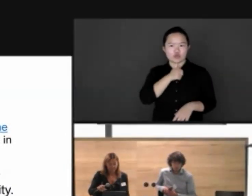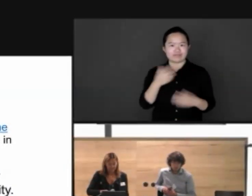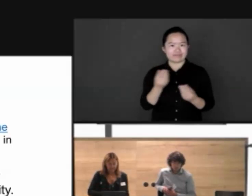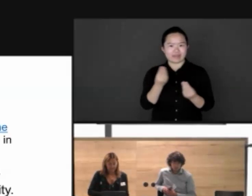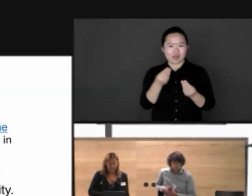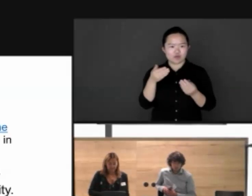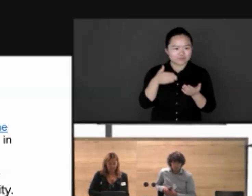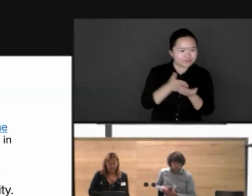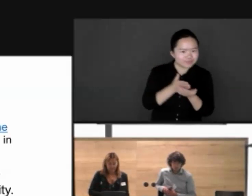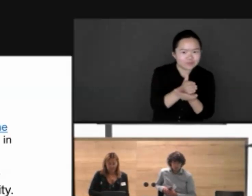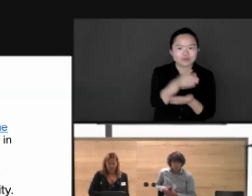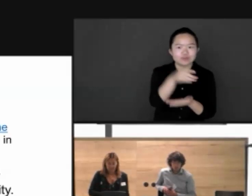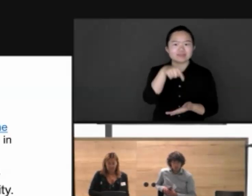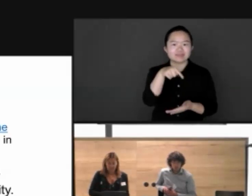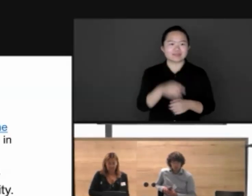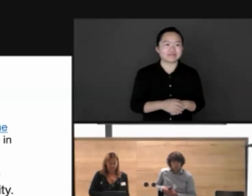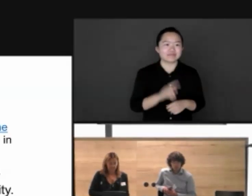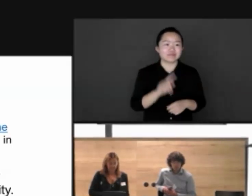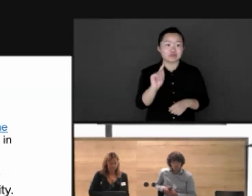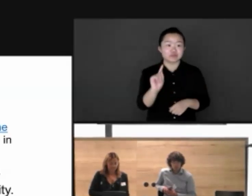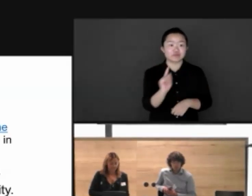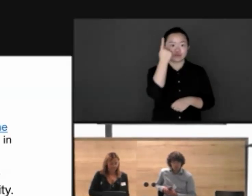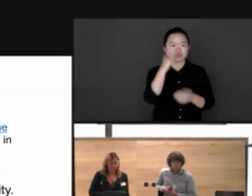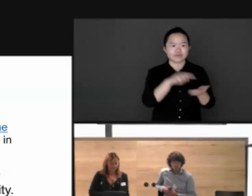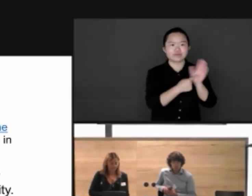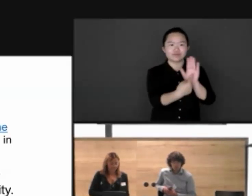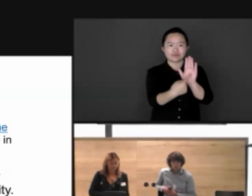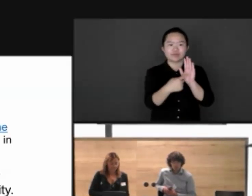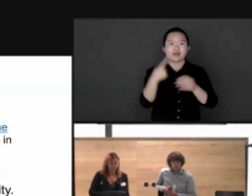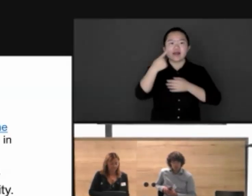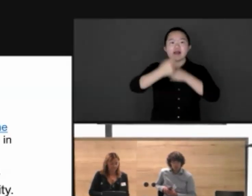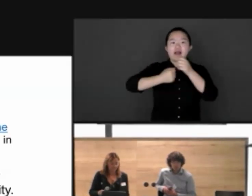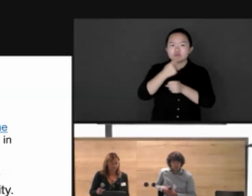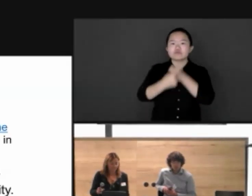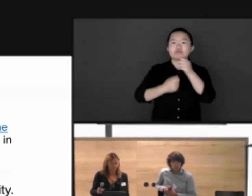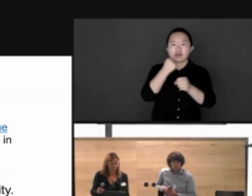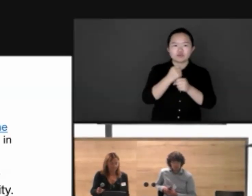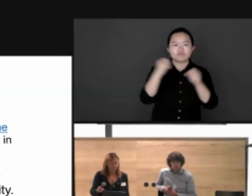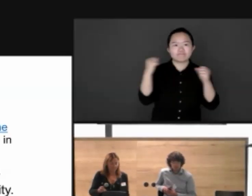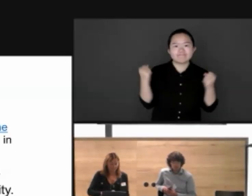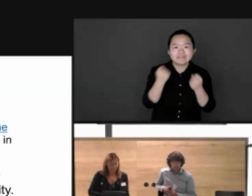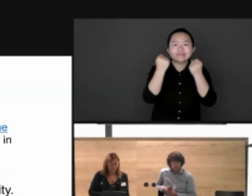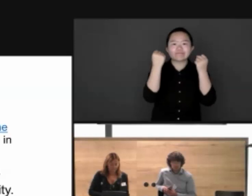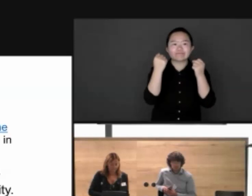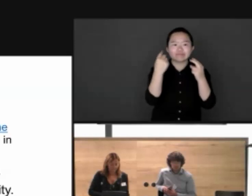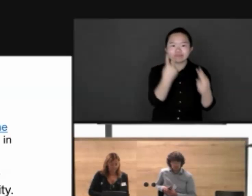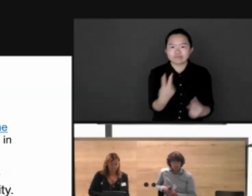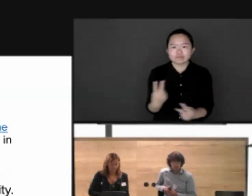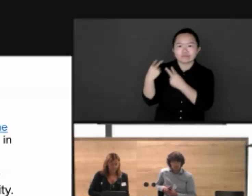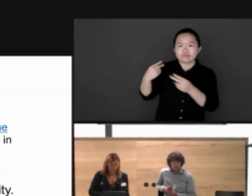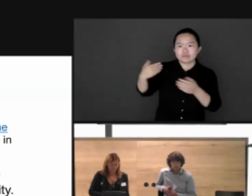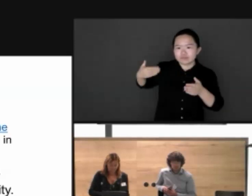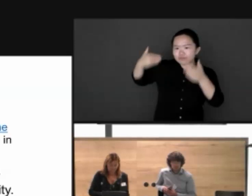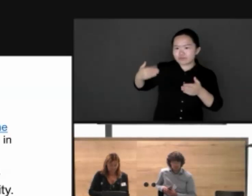things short, I focus only on some features. A framework for the monitoring exercise is standing on